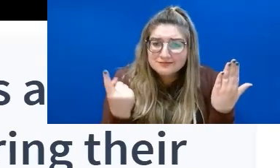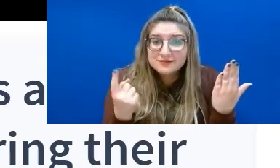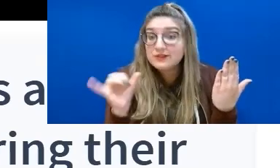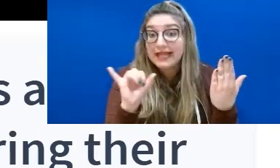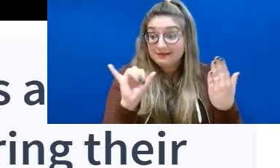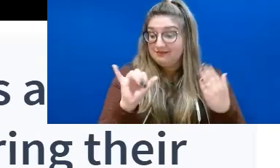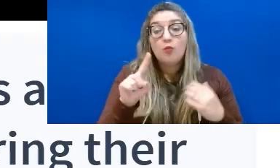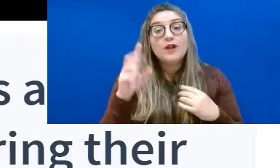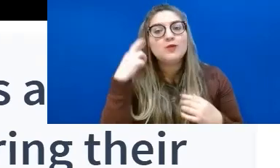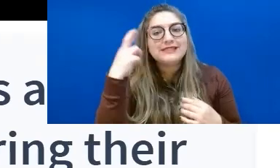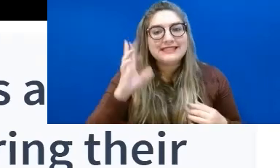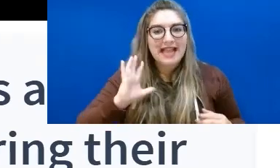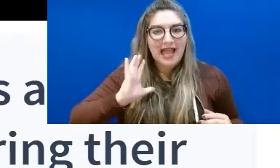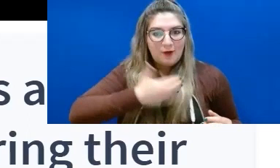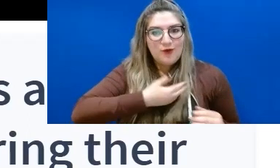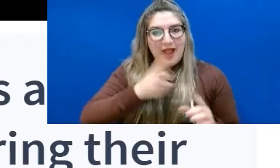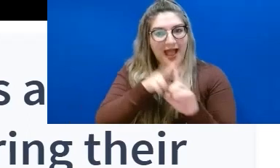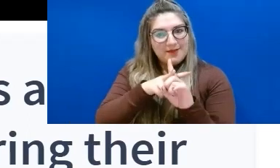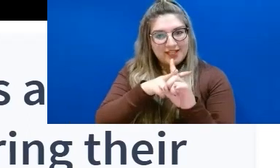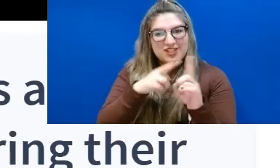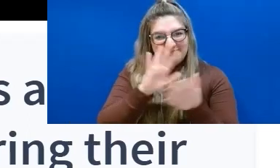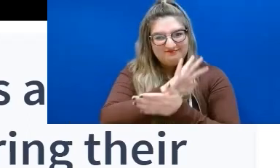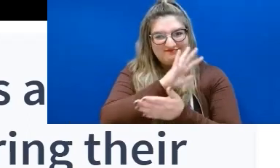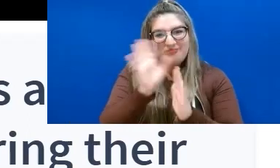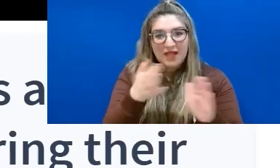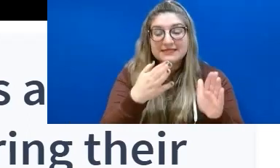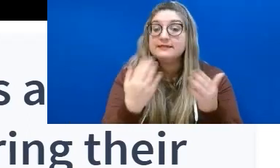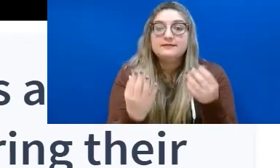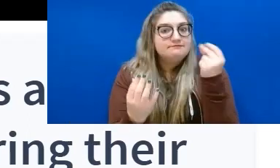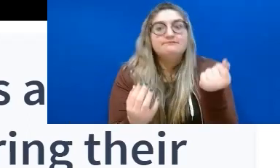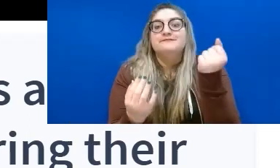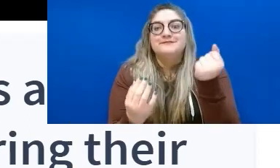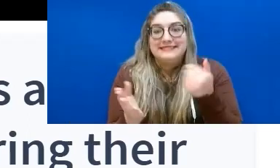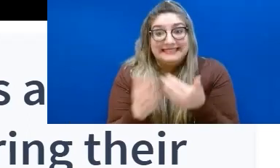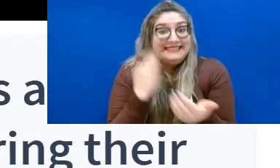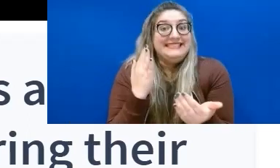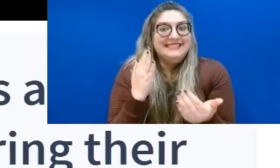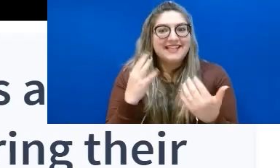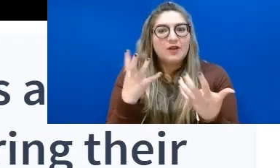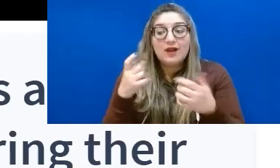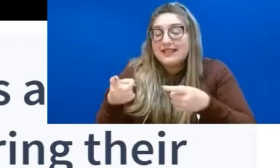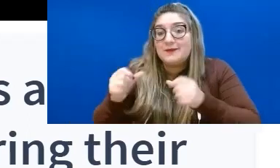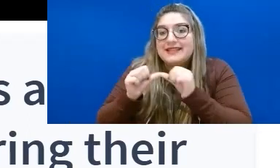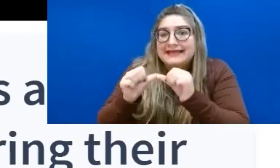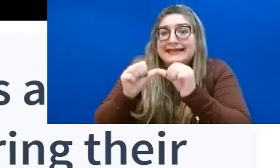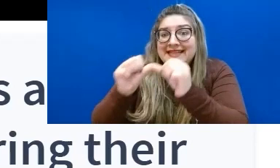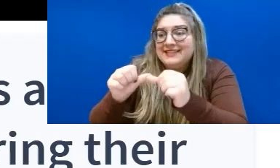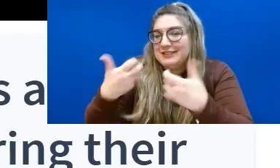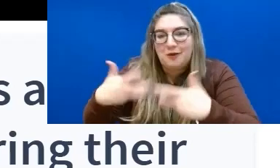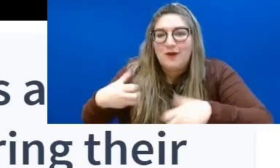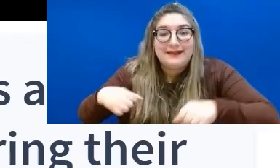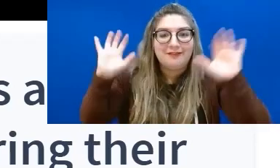as possible. Everything that we do in Trio is like, how can we get somebody to do this without stopping and walking away?